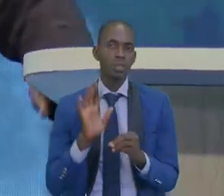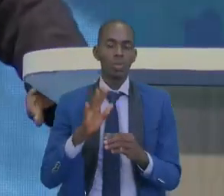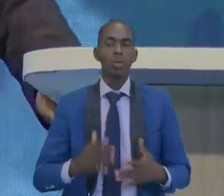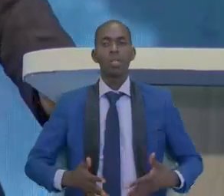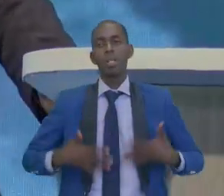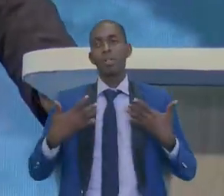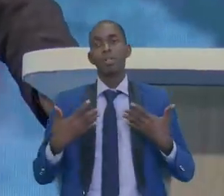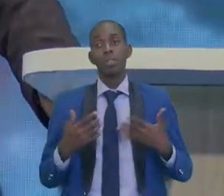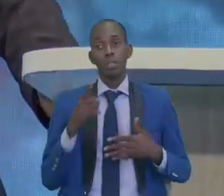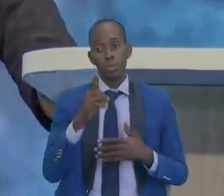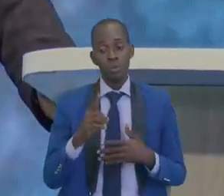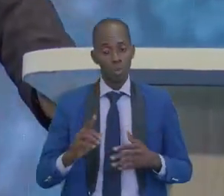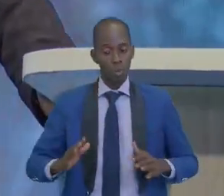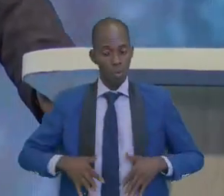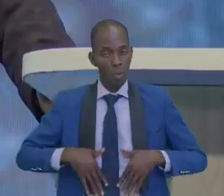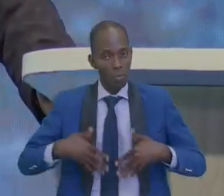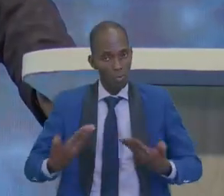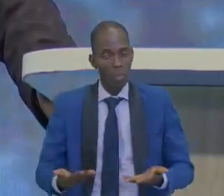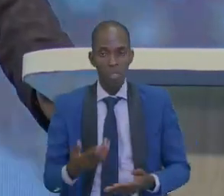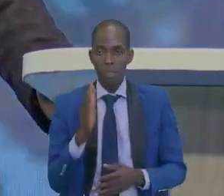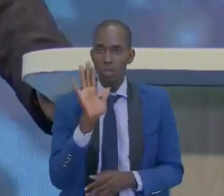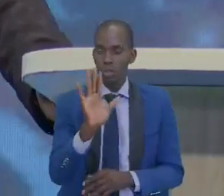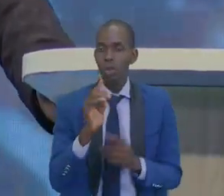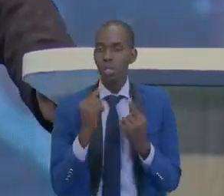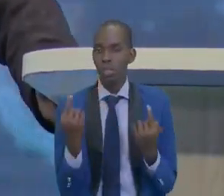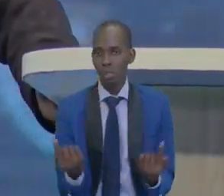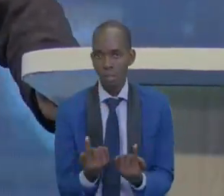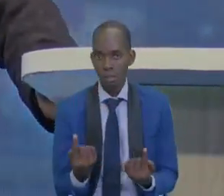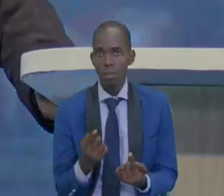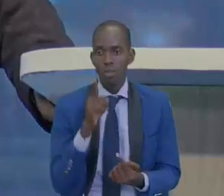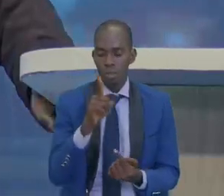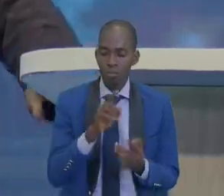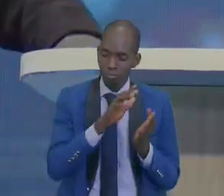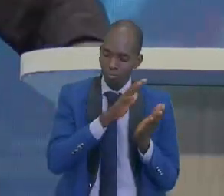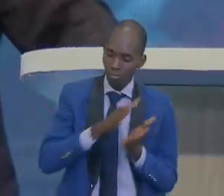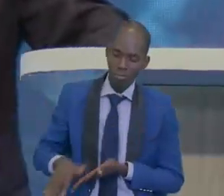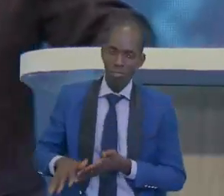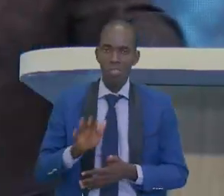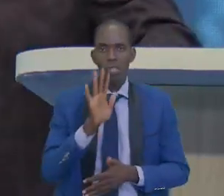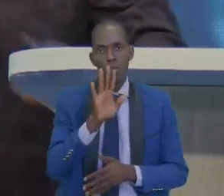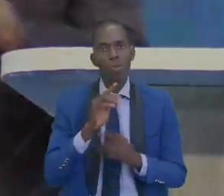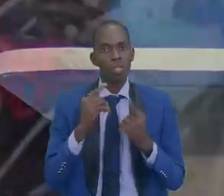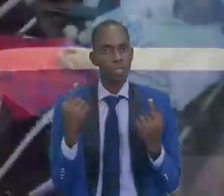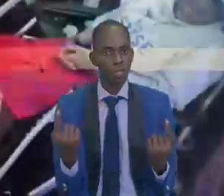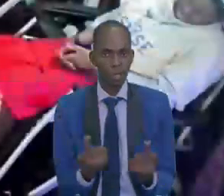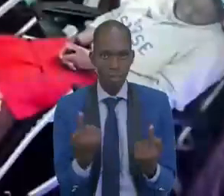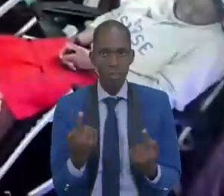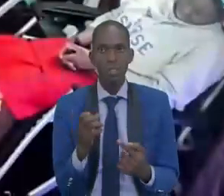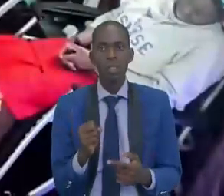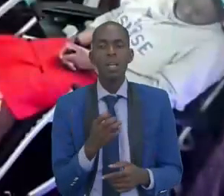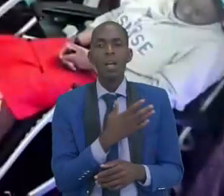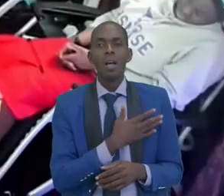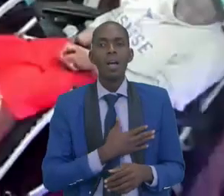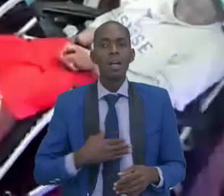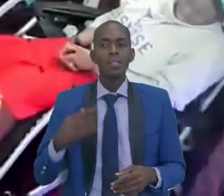you confess the sin, you forsake the sin, and the rope